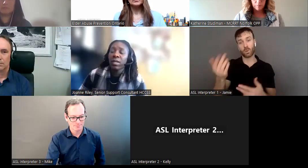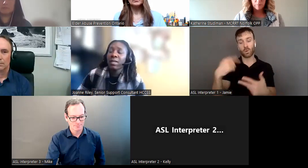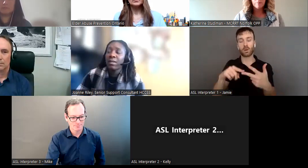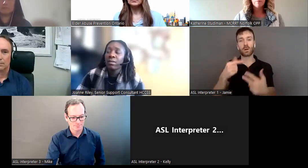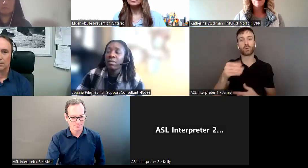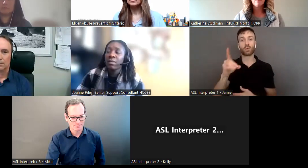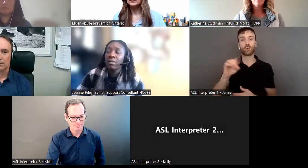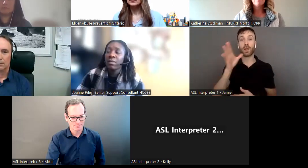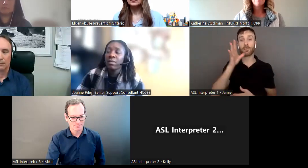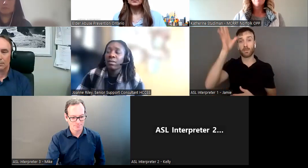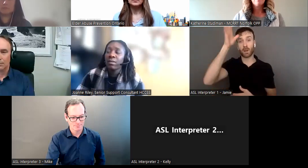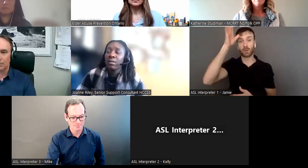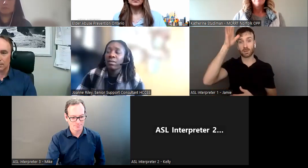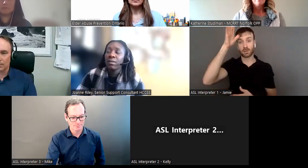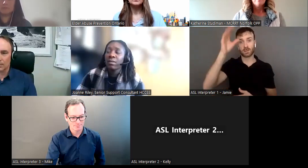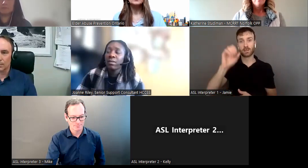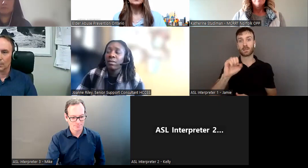We're getting that,